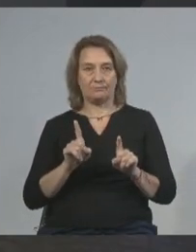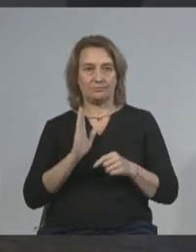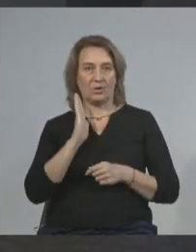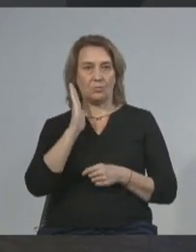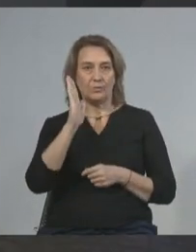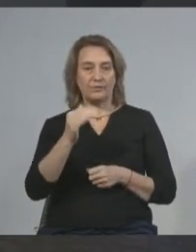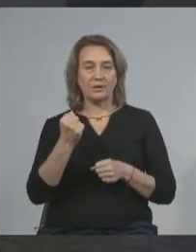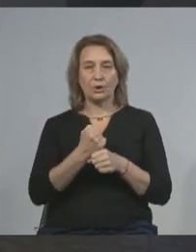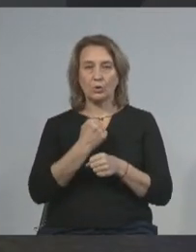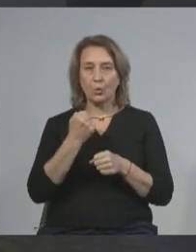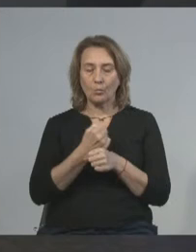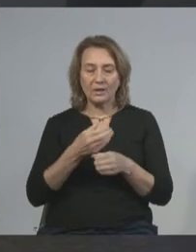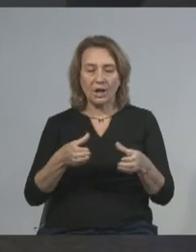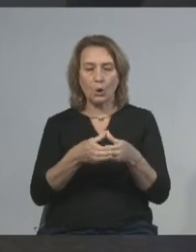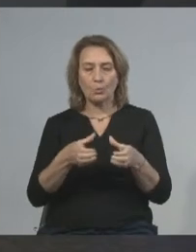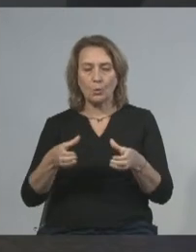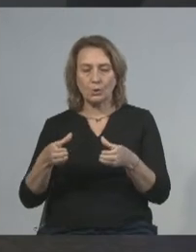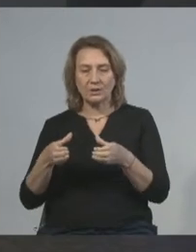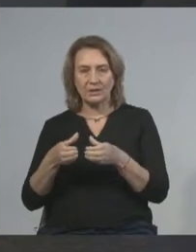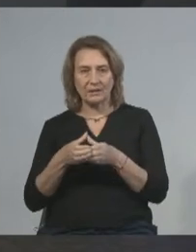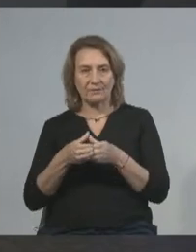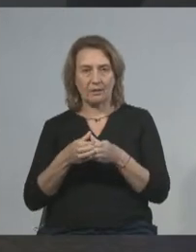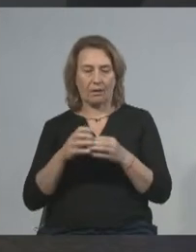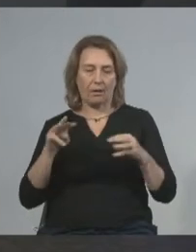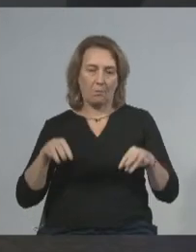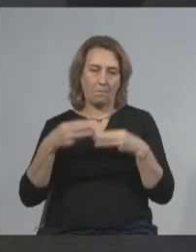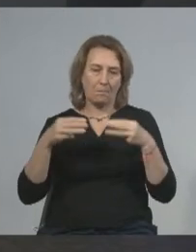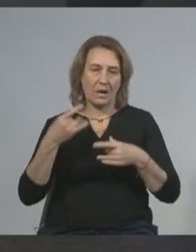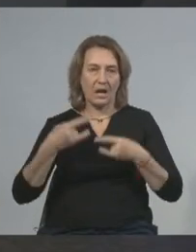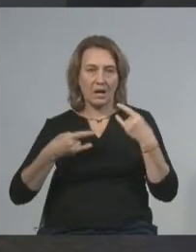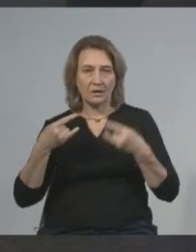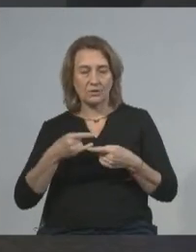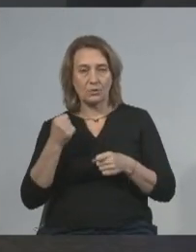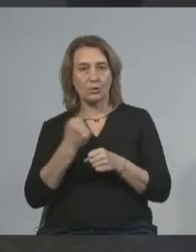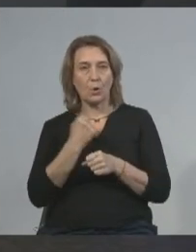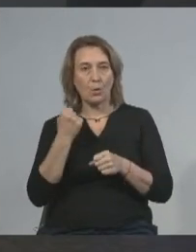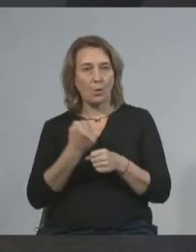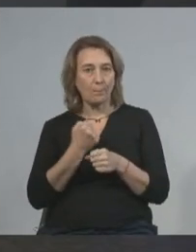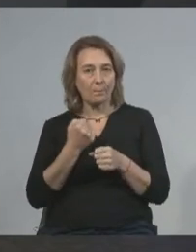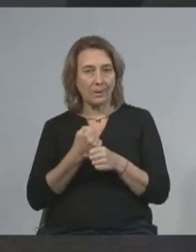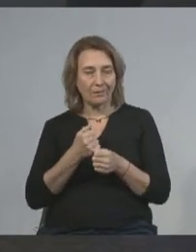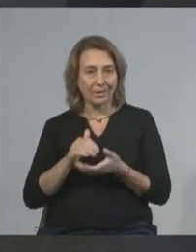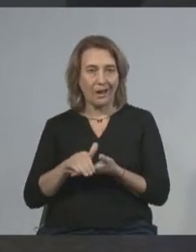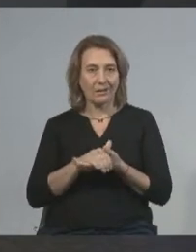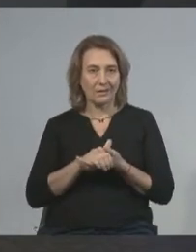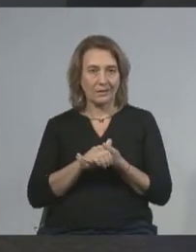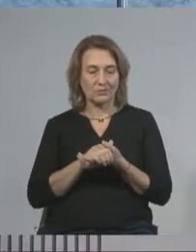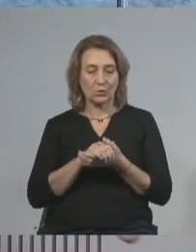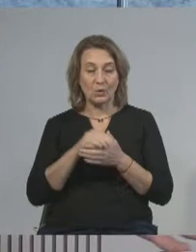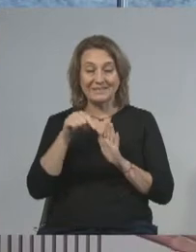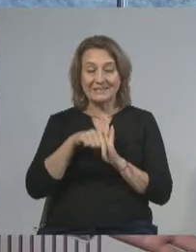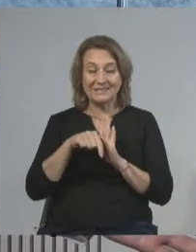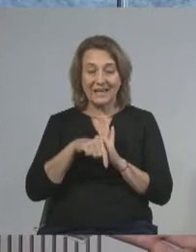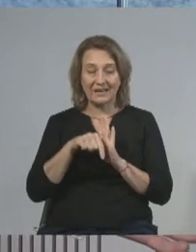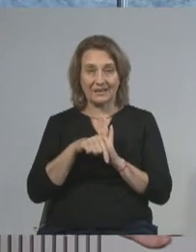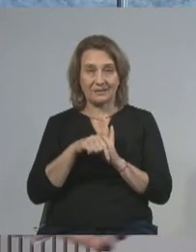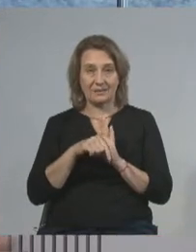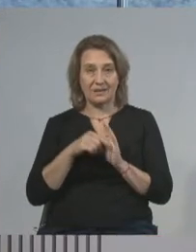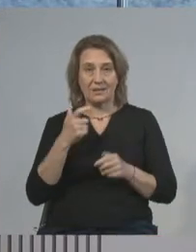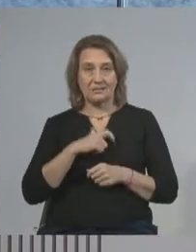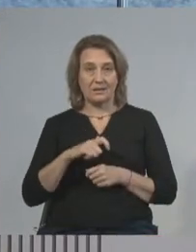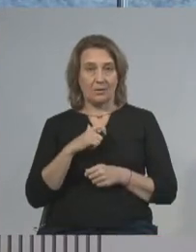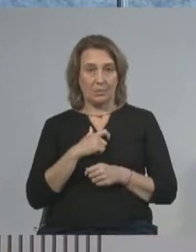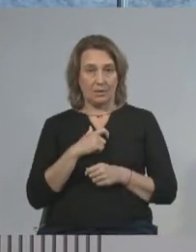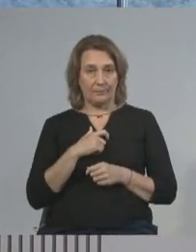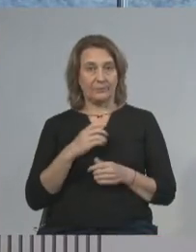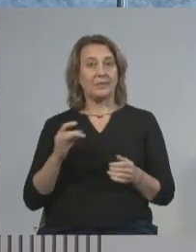companies to build the cement targeting activities inside to create an event agency inside of the